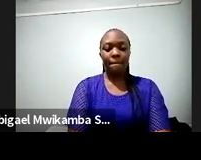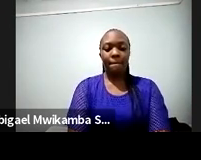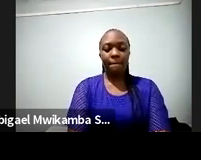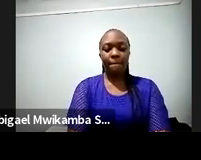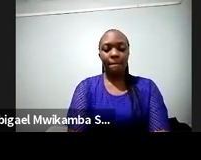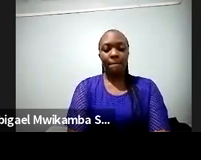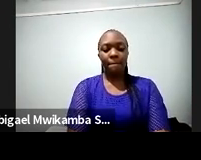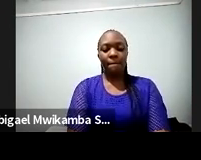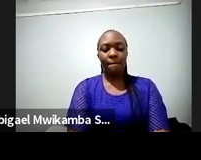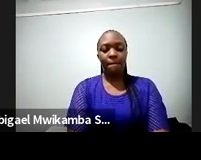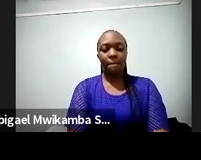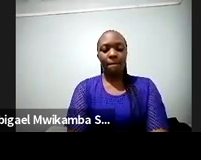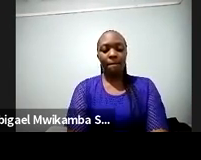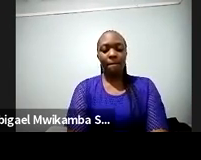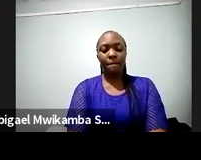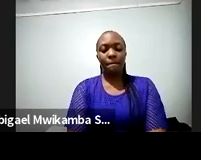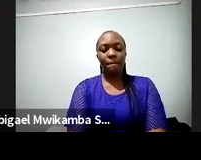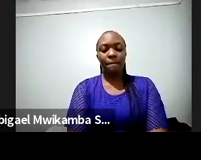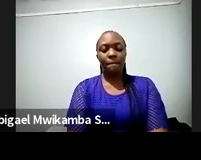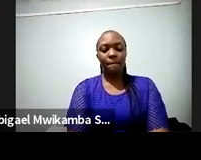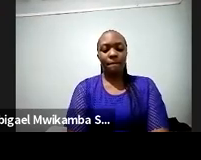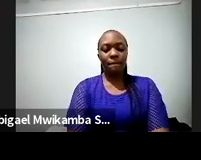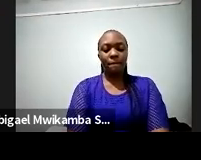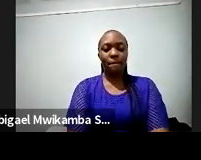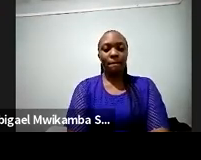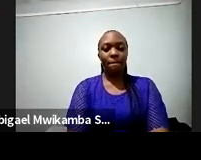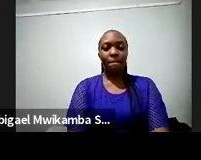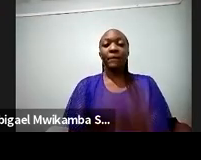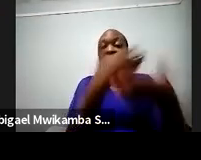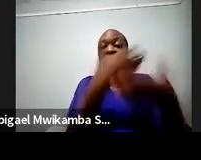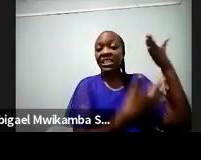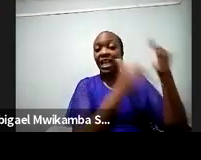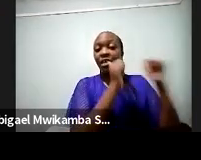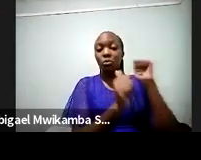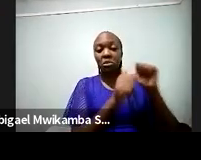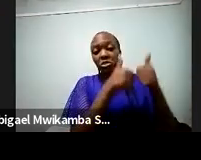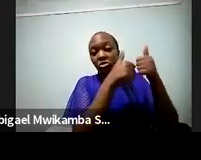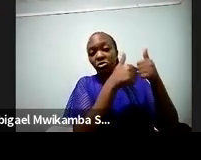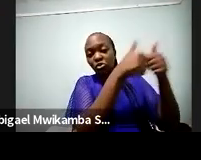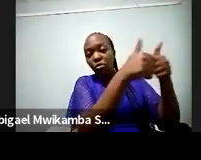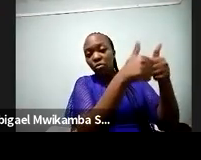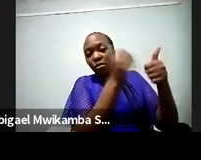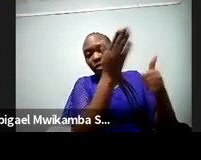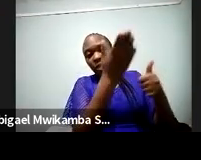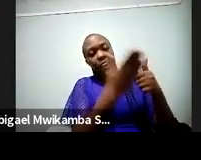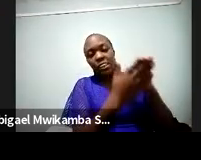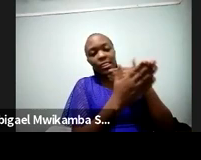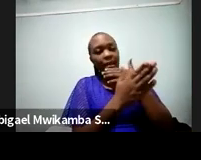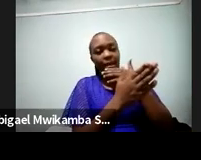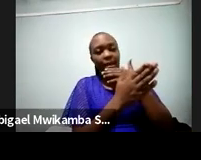On the slides. Seems the slide you are presenting has a mismatch. It's not the one that is on. Hello? Hi, George.